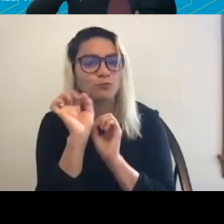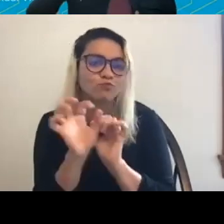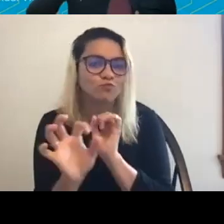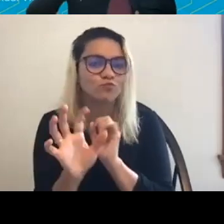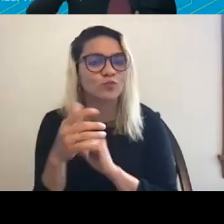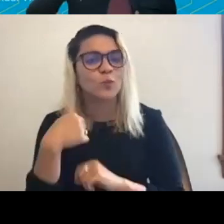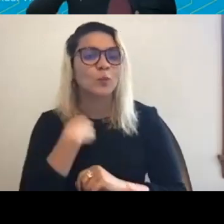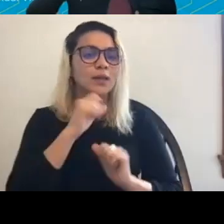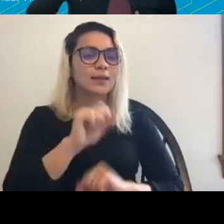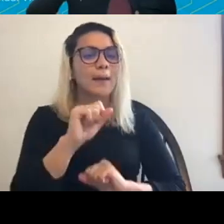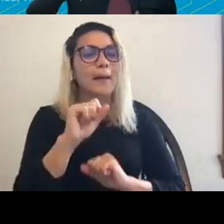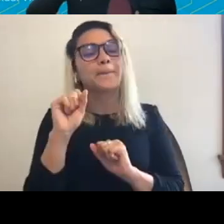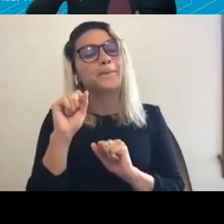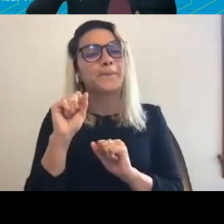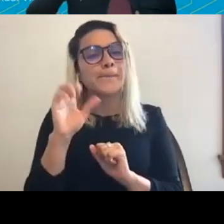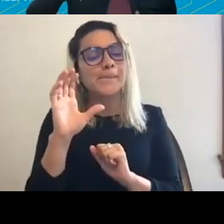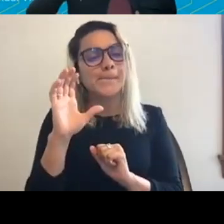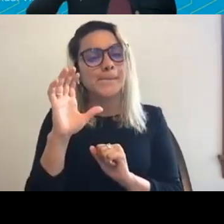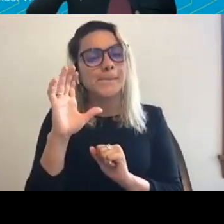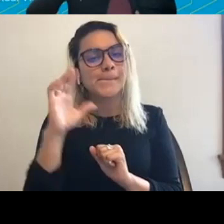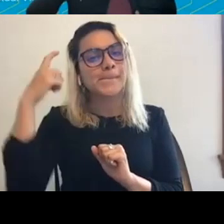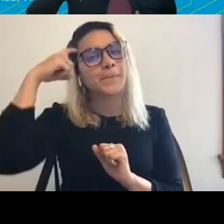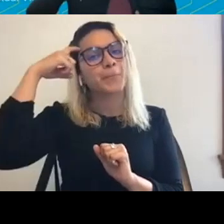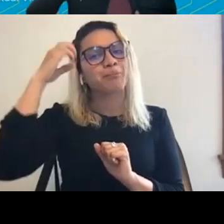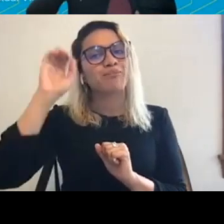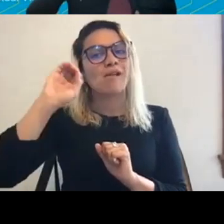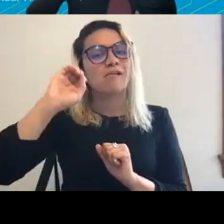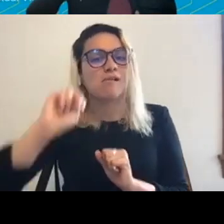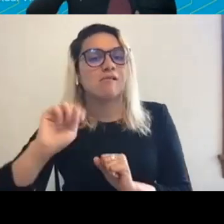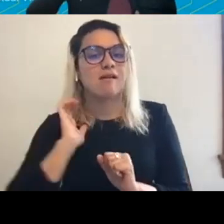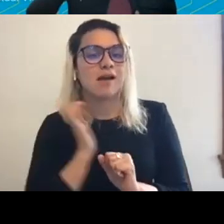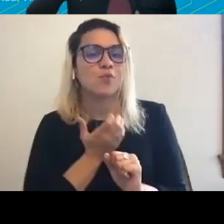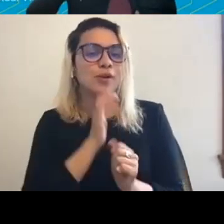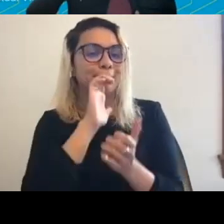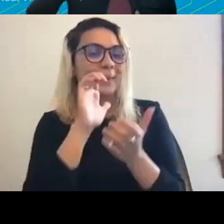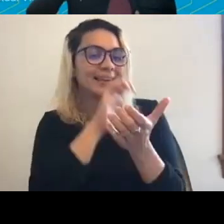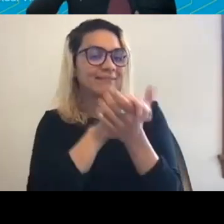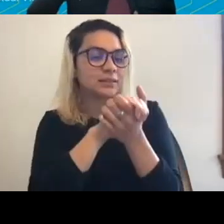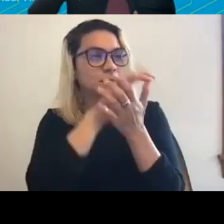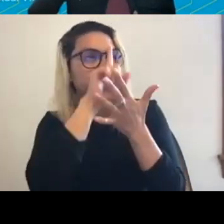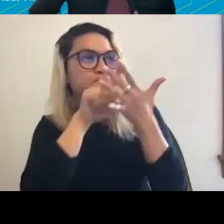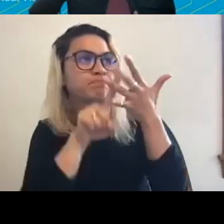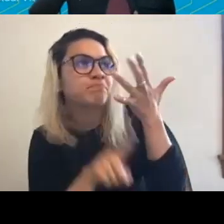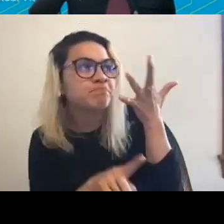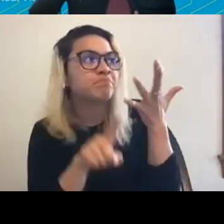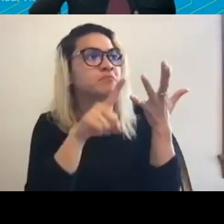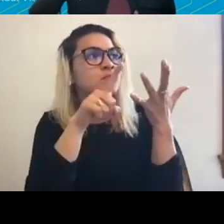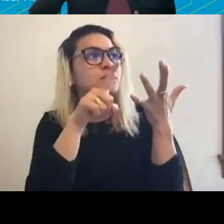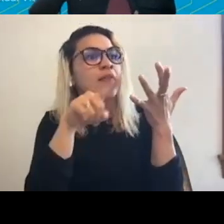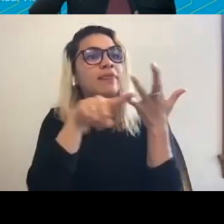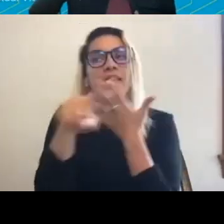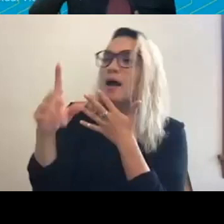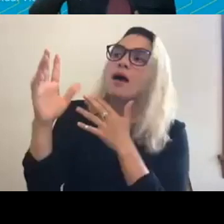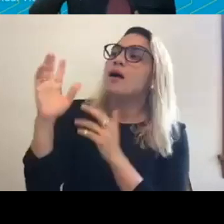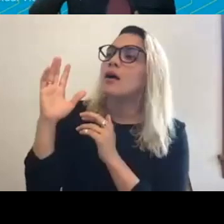folks' minds and protect against the divisions that we know we see in the world that actually tell us that we can't do something, that we